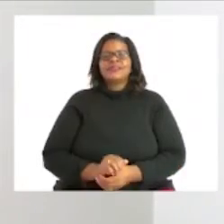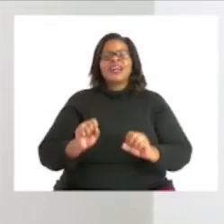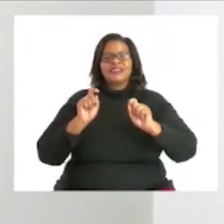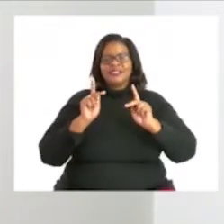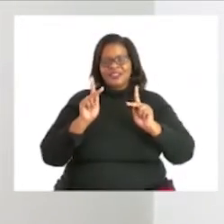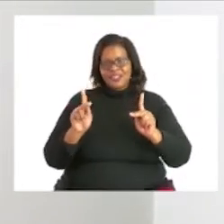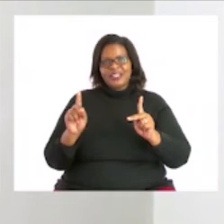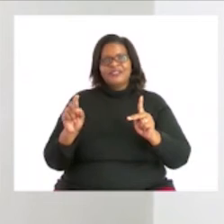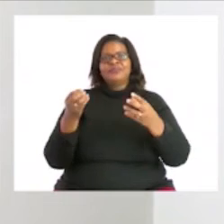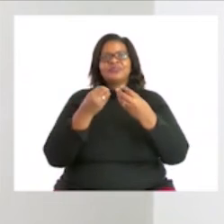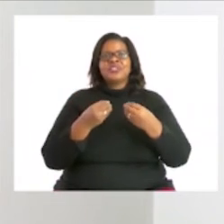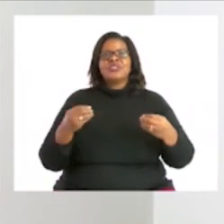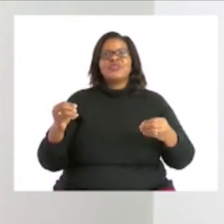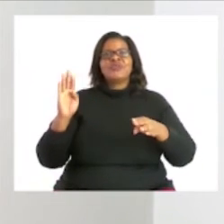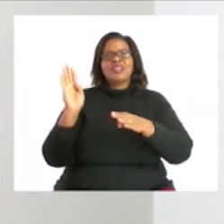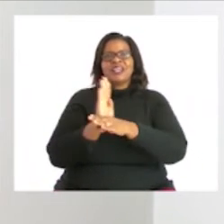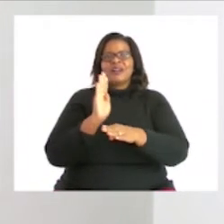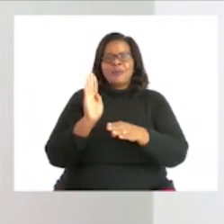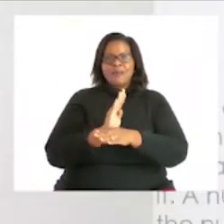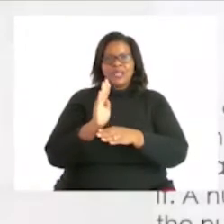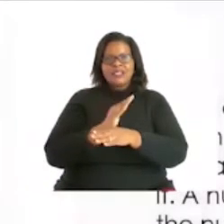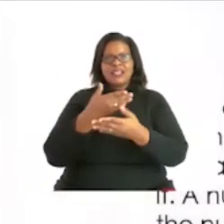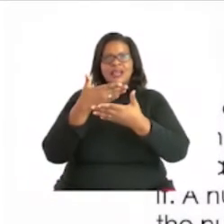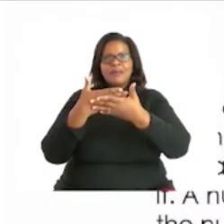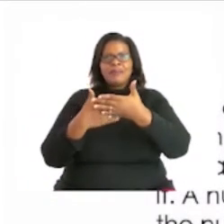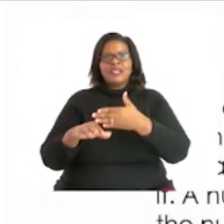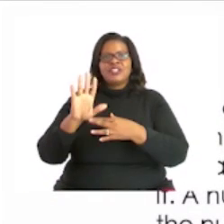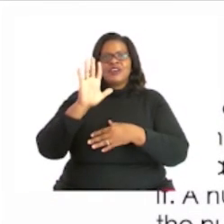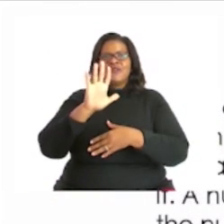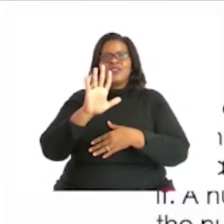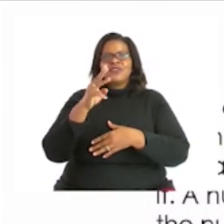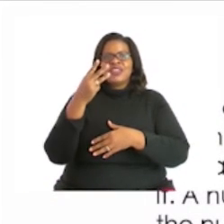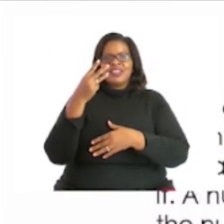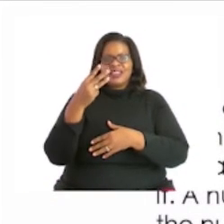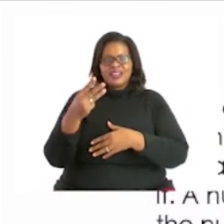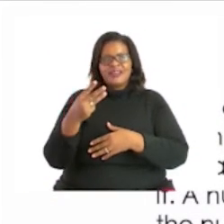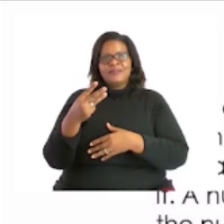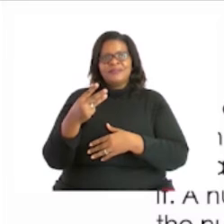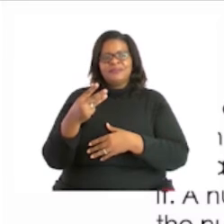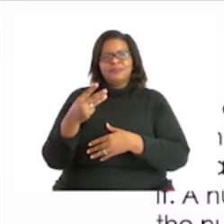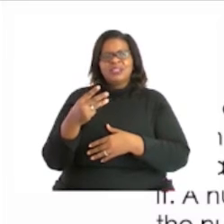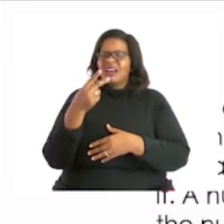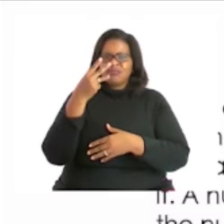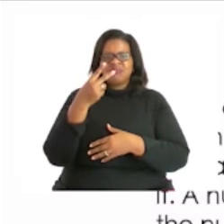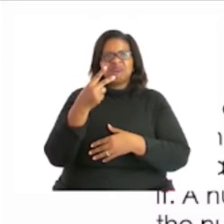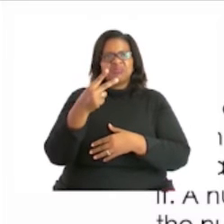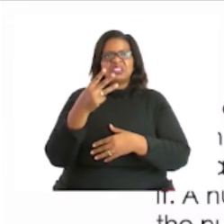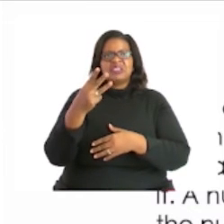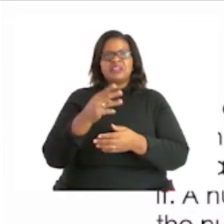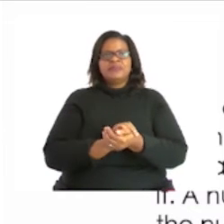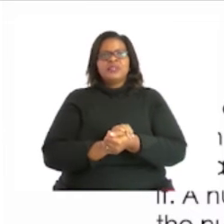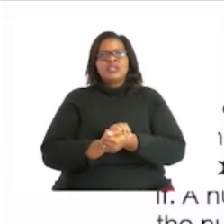Okay, kids, we're still busy on page 23 with rounding of numbers.